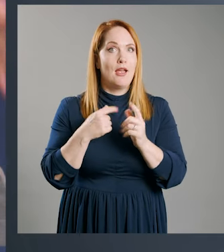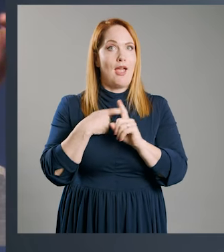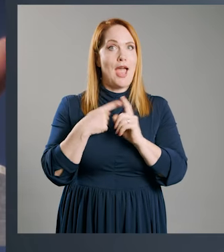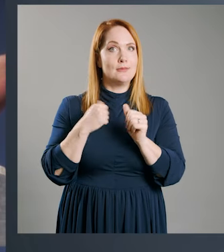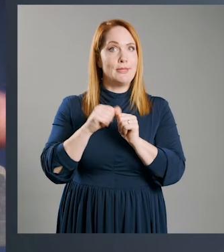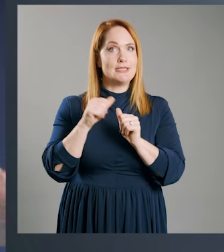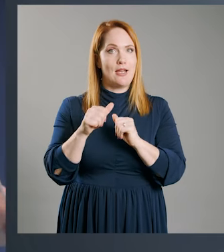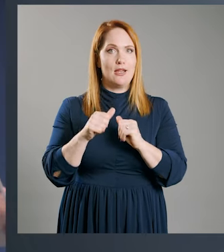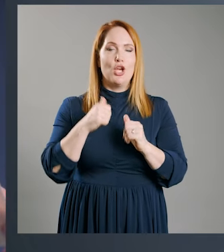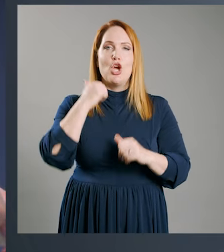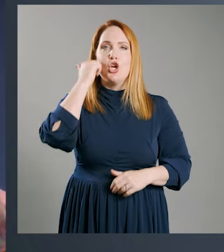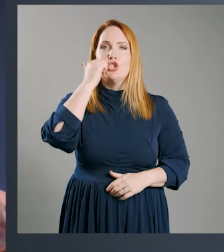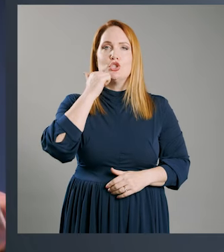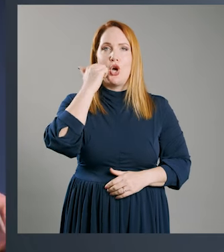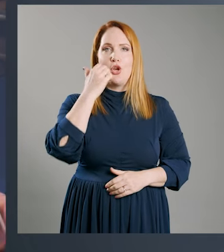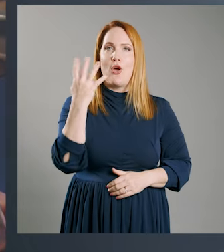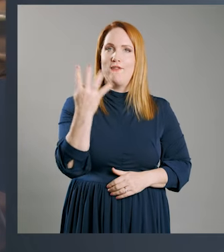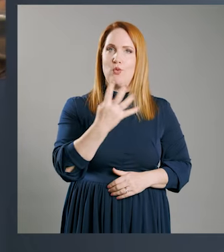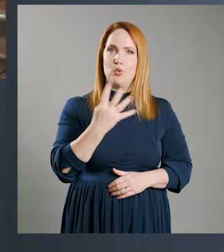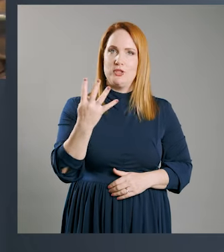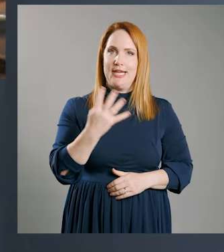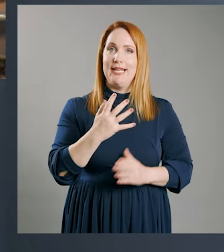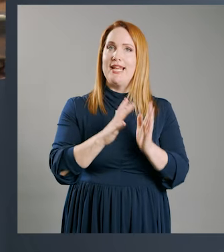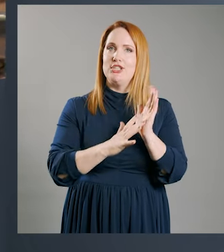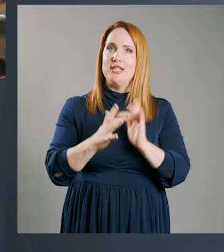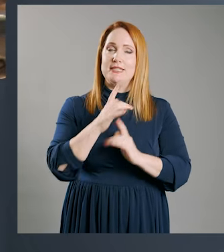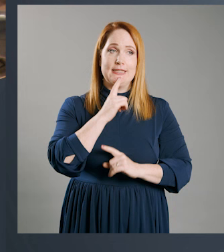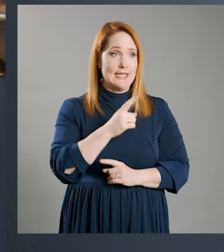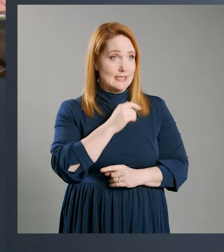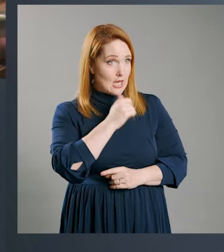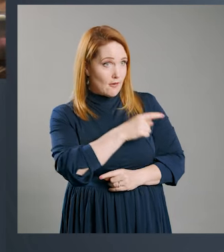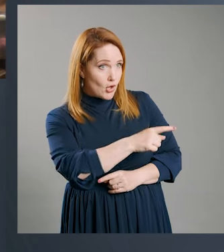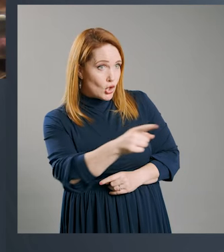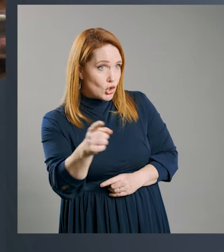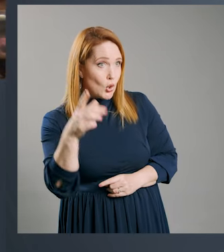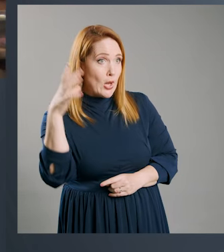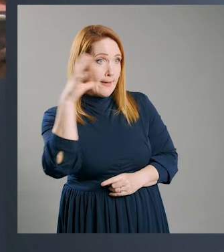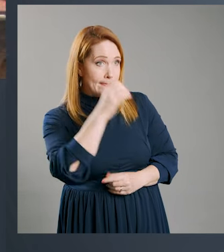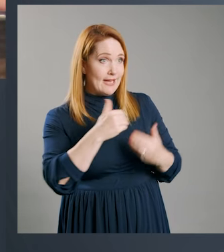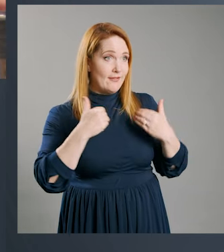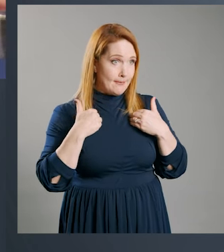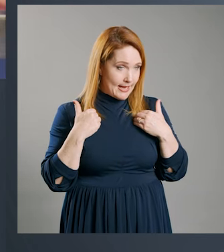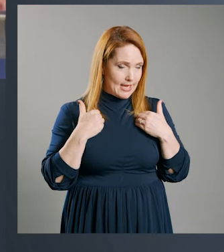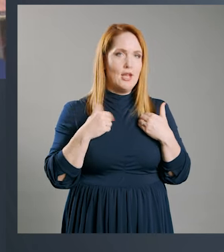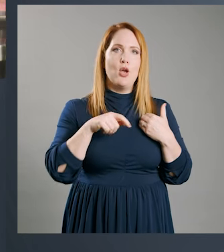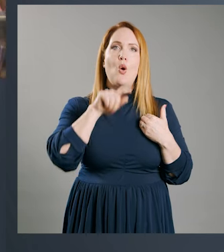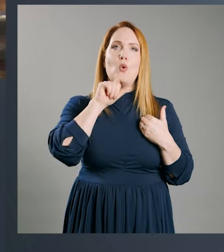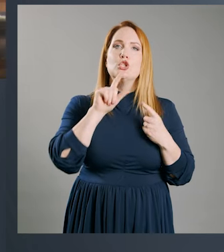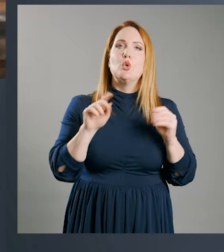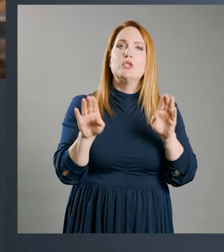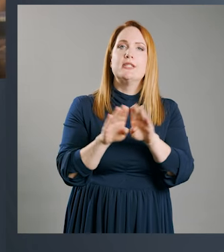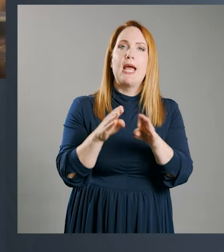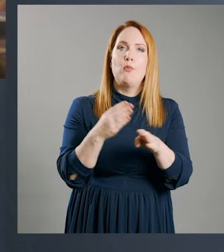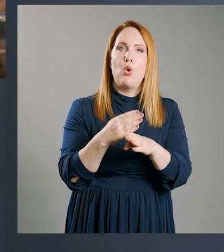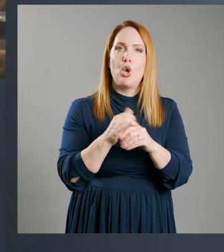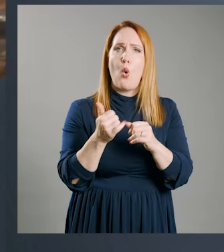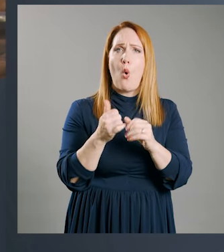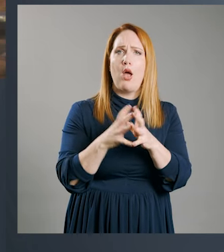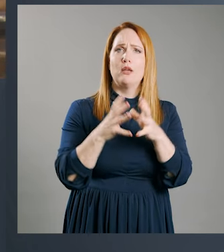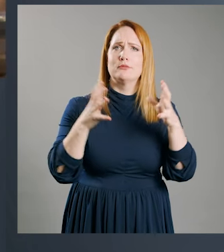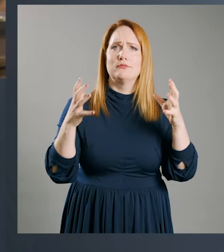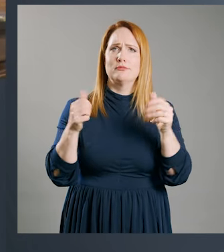Jesus. This is Jesus' invitation in John 14. I tell you the truth, anyone who believes in me will do the same works I've done and even greater